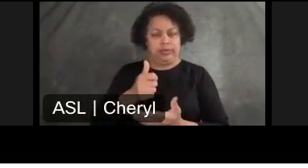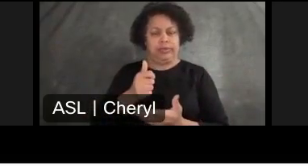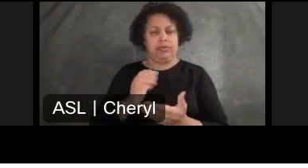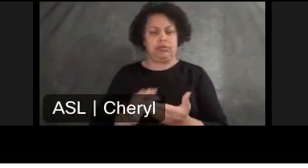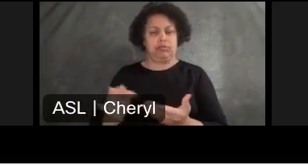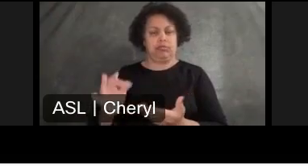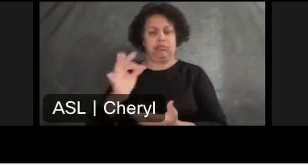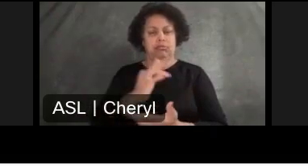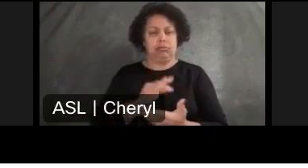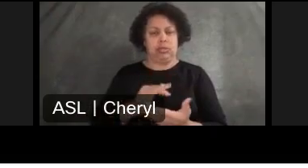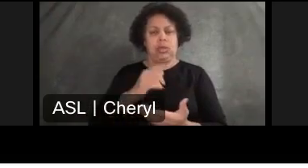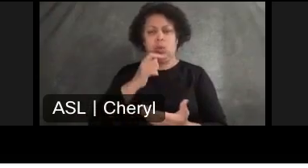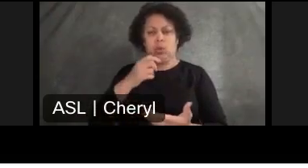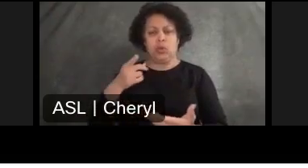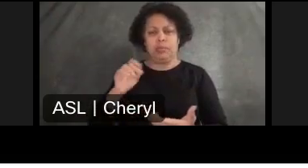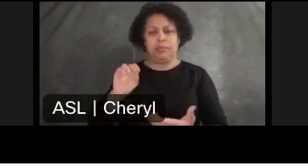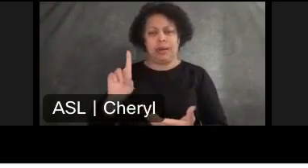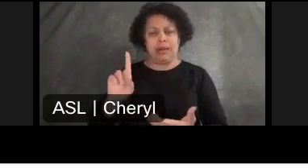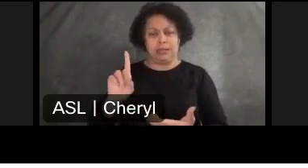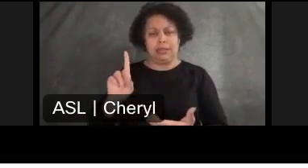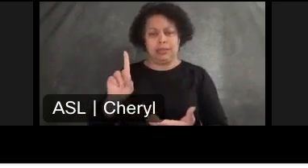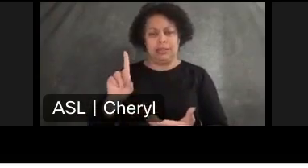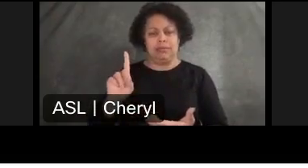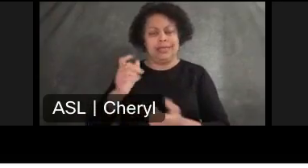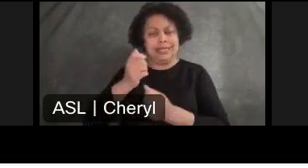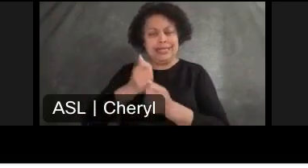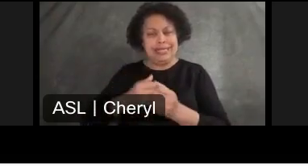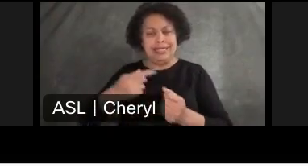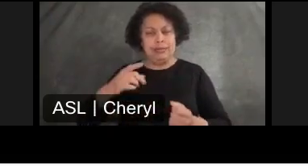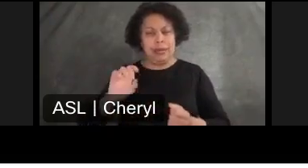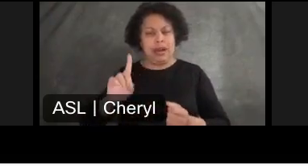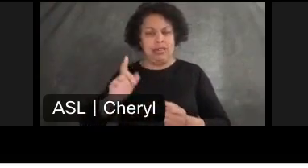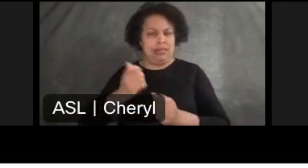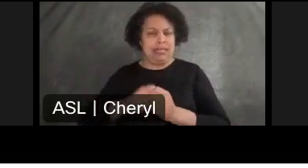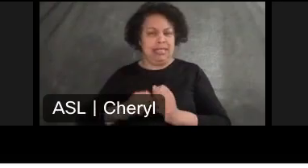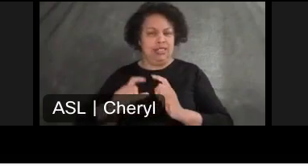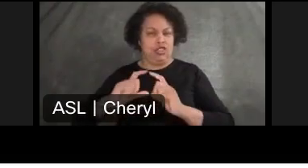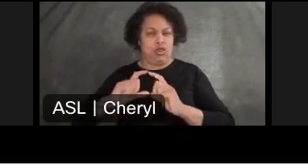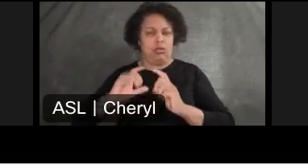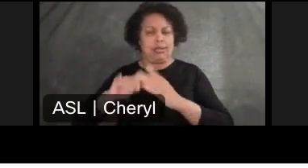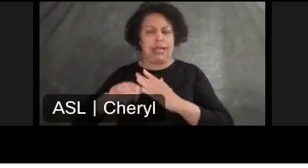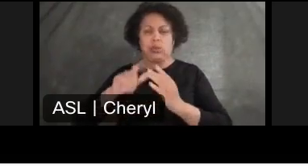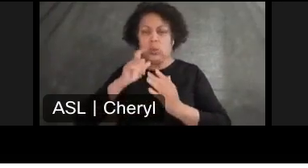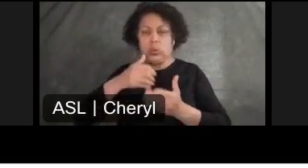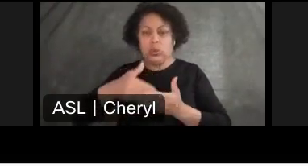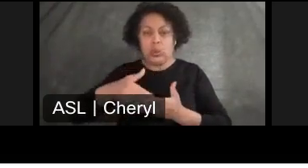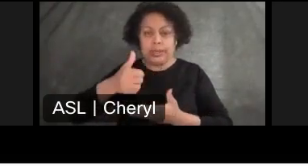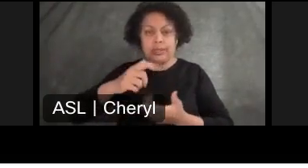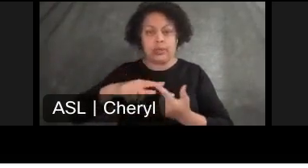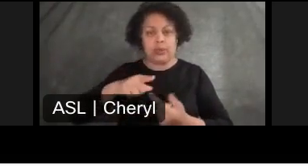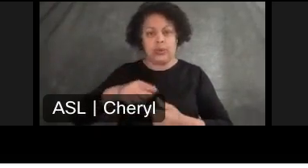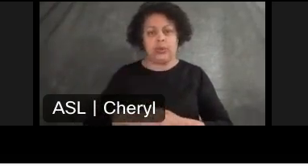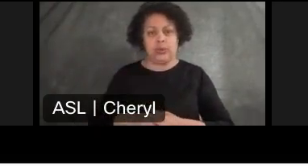pods. And these pods represent the people that are closest to you and who you'd reach out